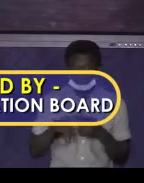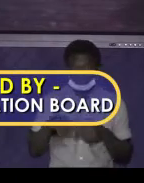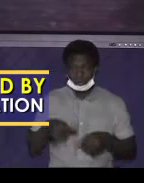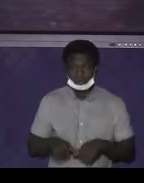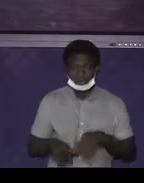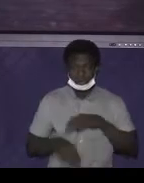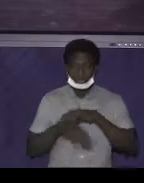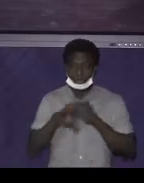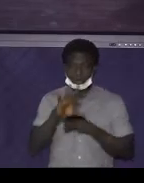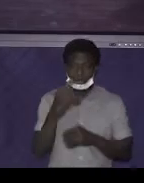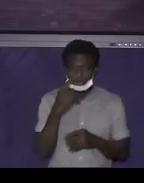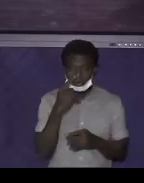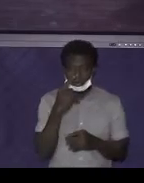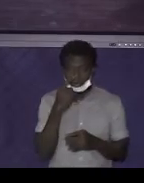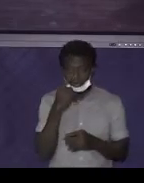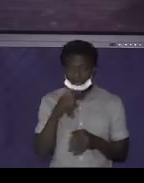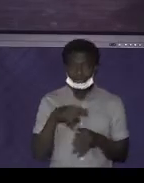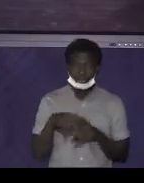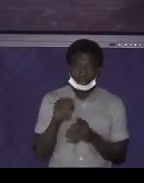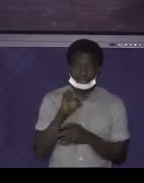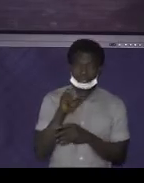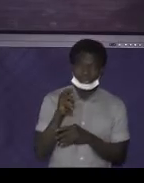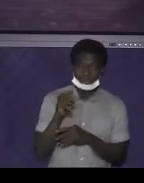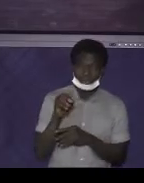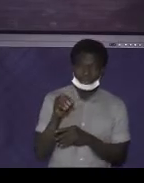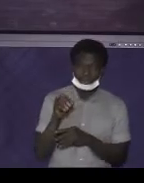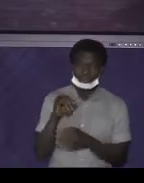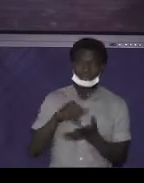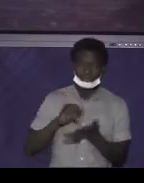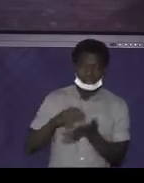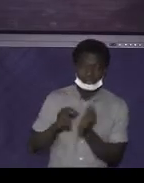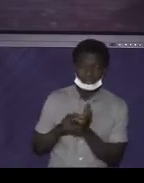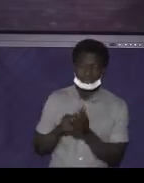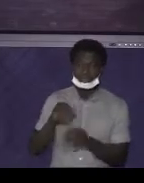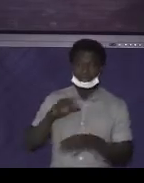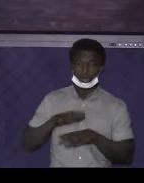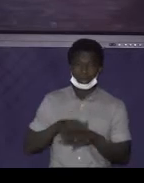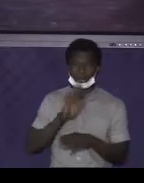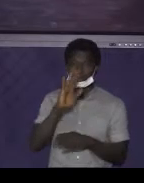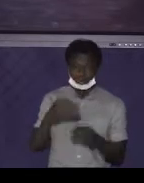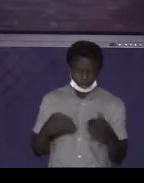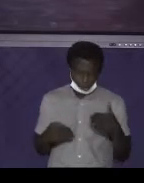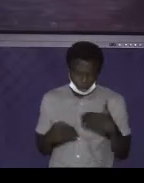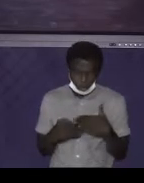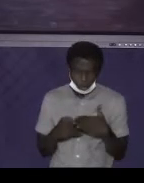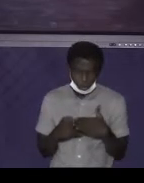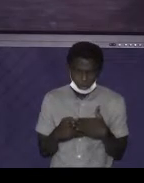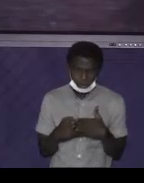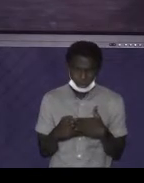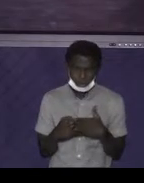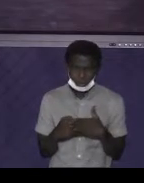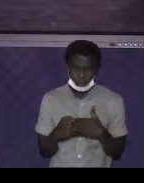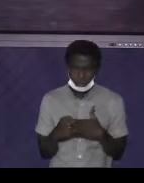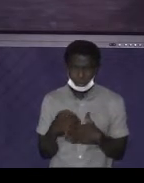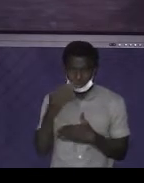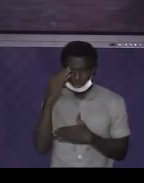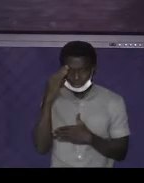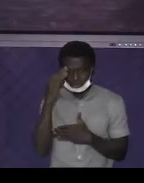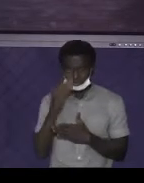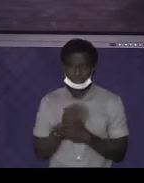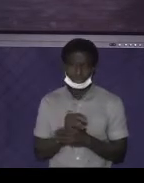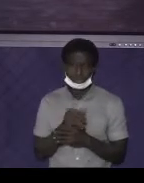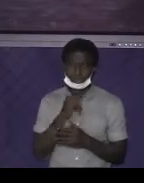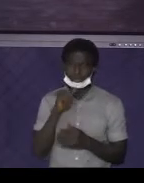an expression, under one's nose means under one's close observation. It's not possible for you